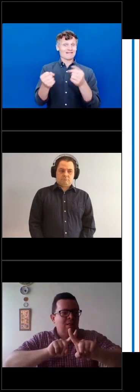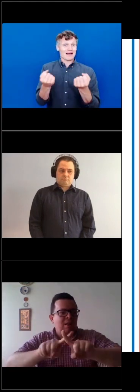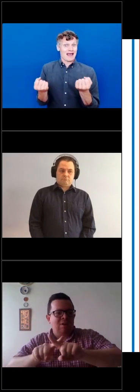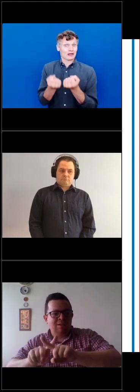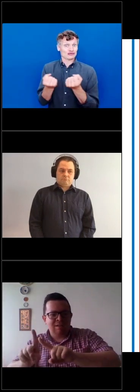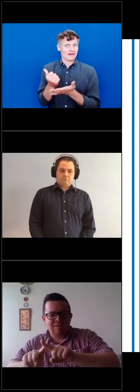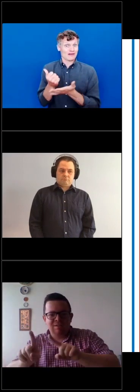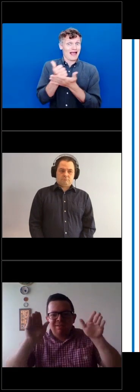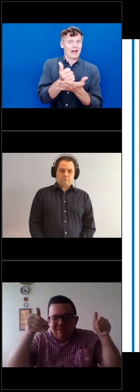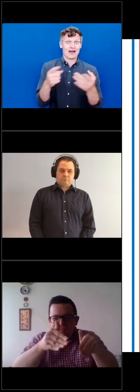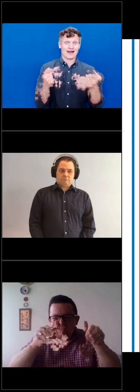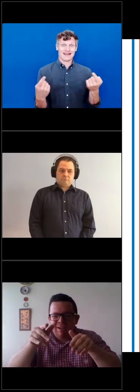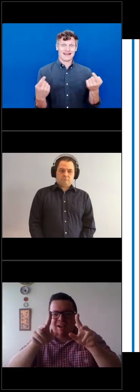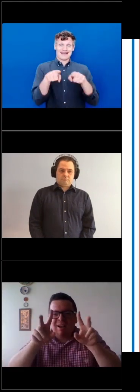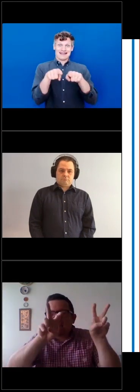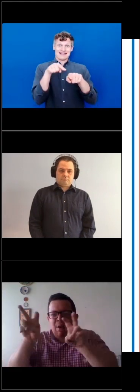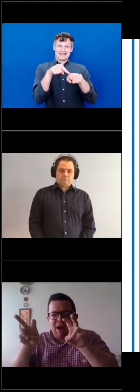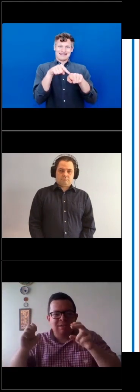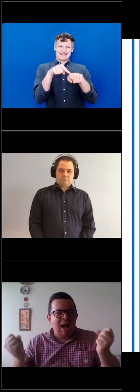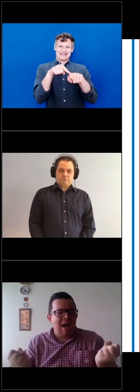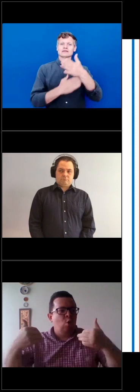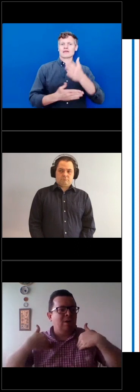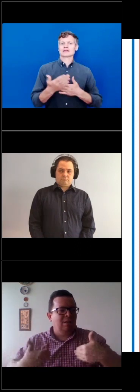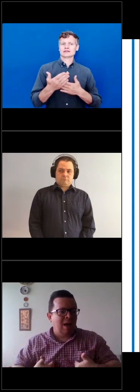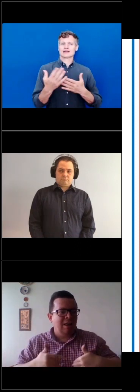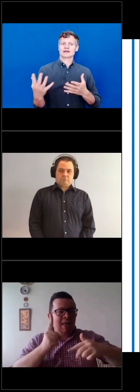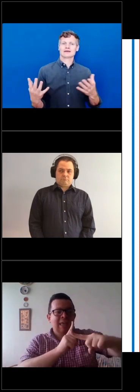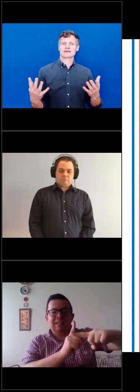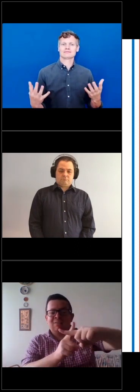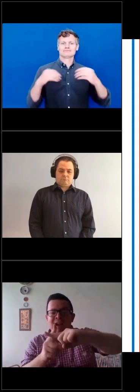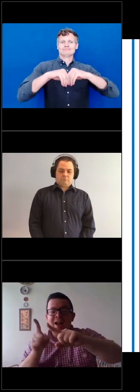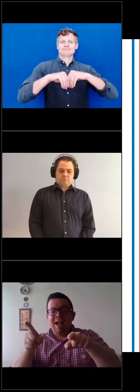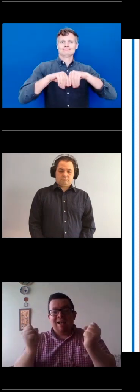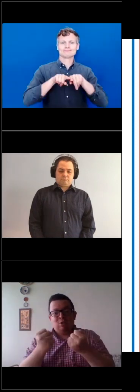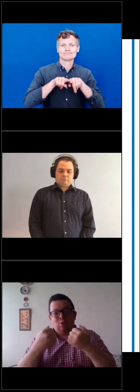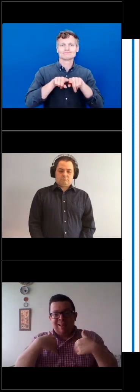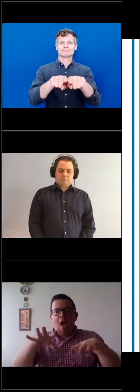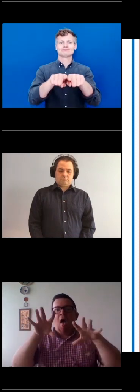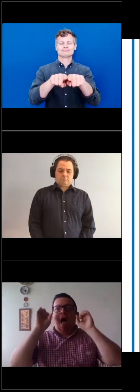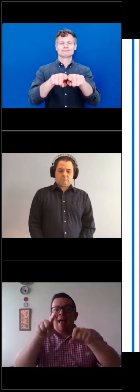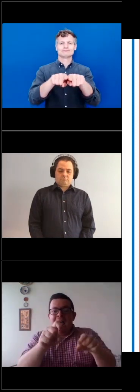people with disabilities to make the response inclusive in each phase of response.